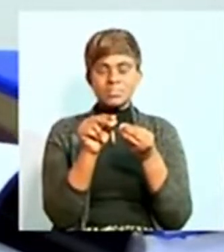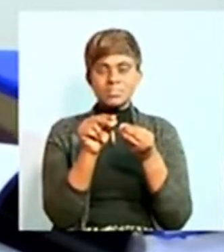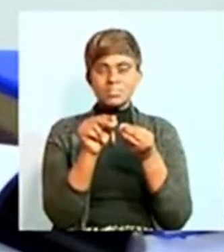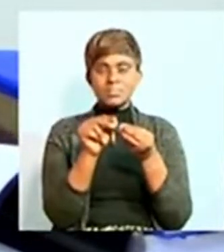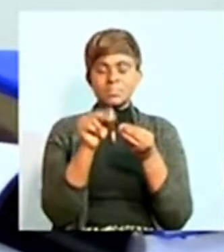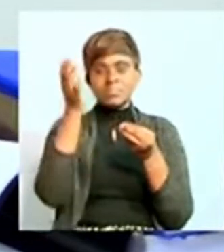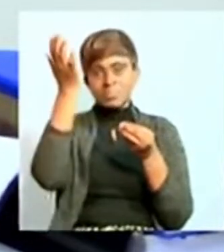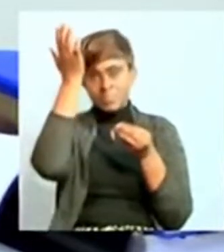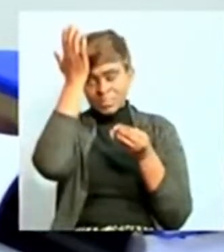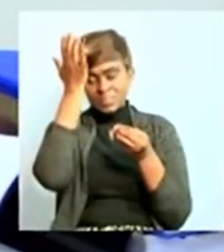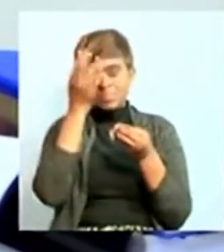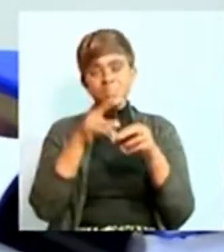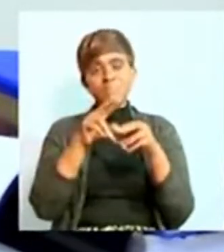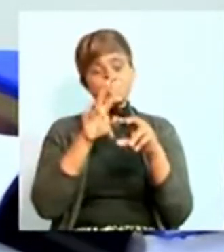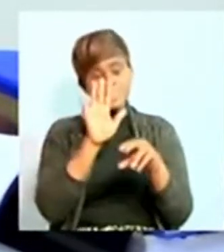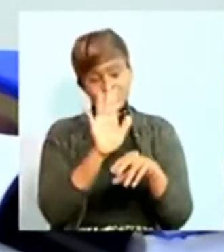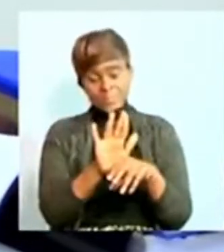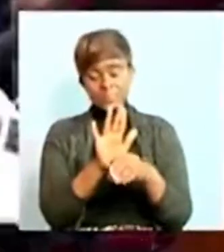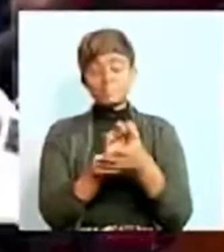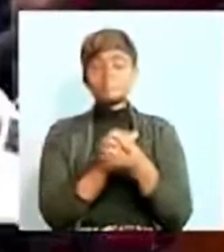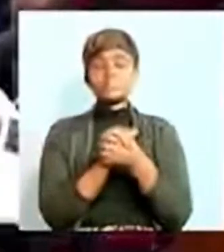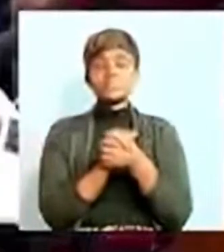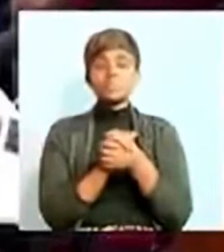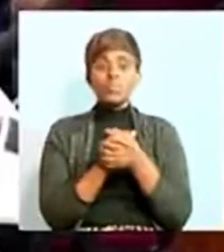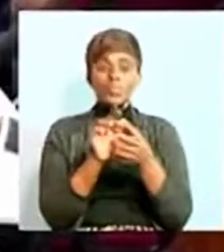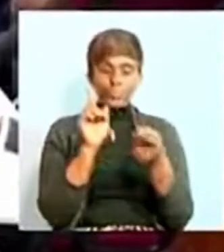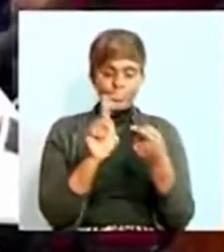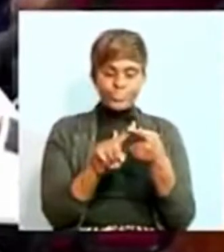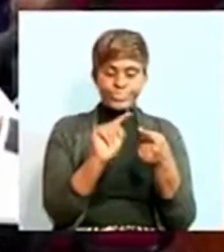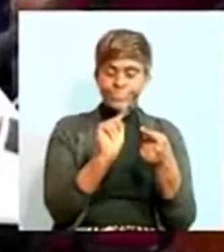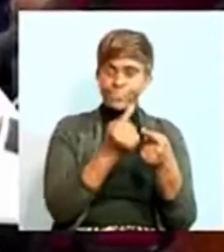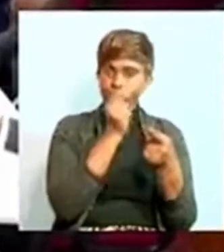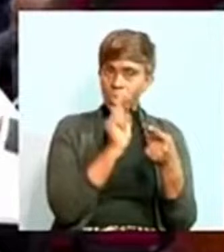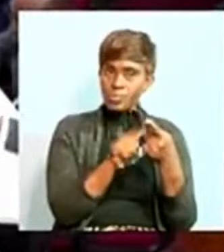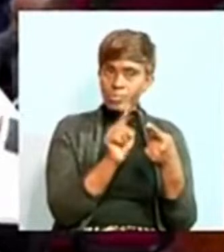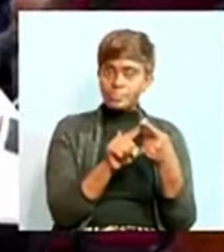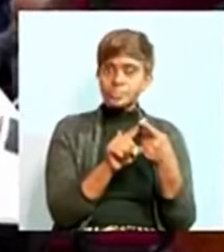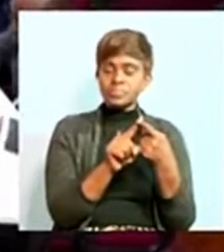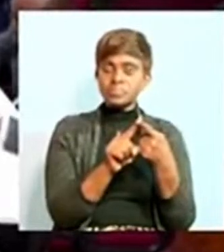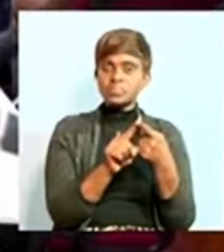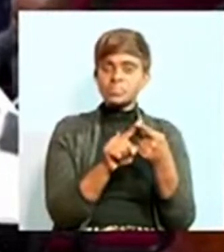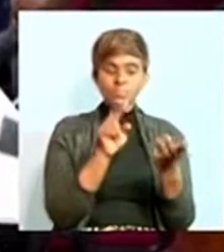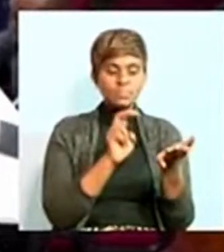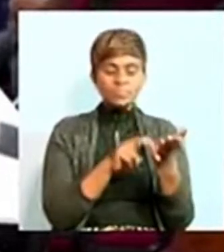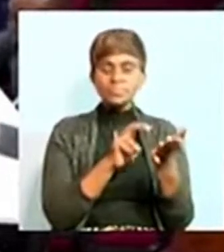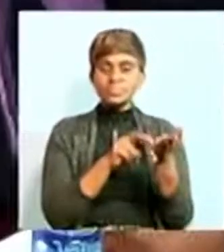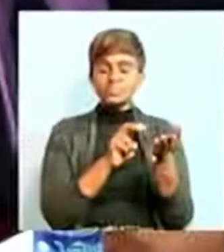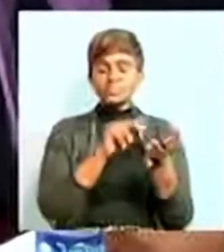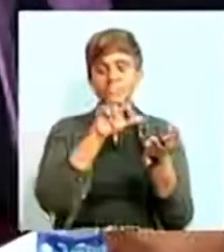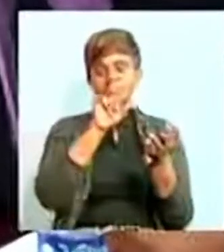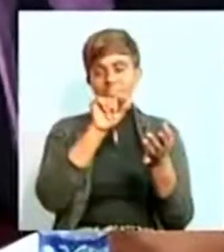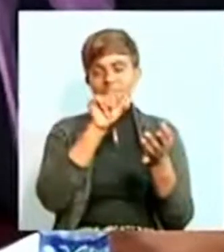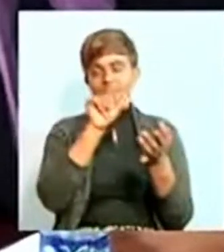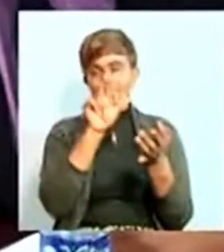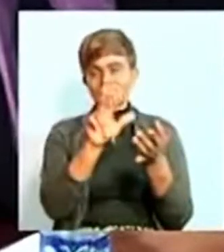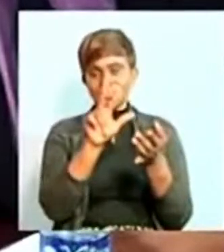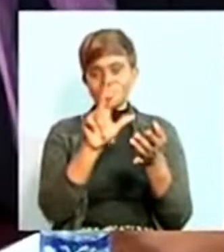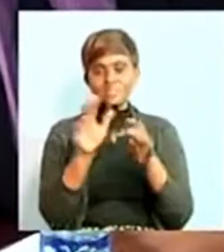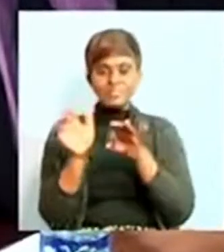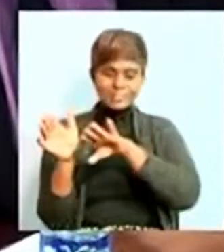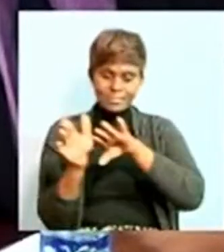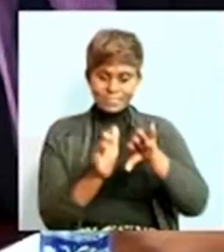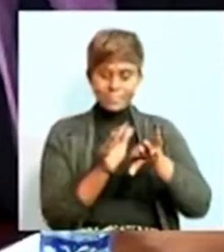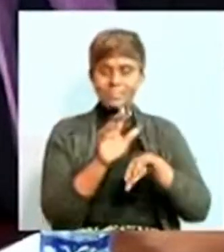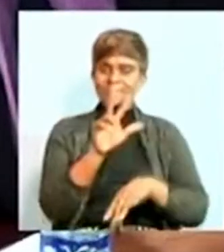The dates as they are sitting, from the first one, which is on 1st top? November Yes. 2023, Yes, we come down